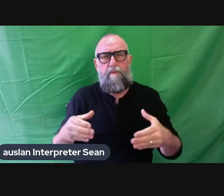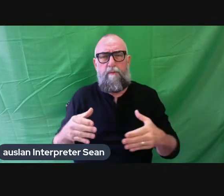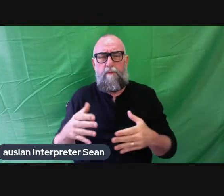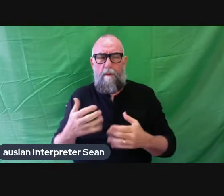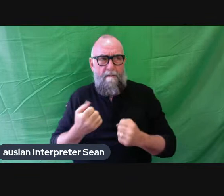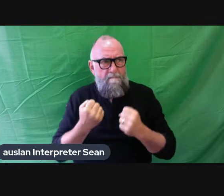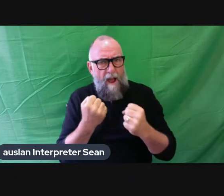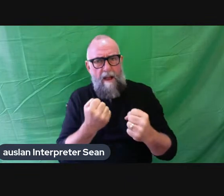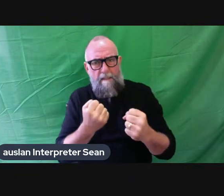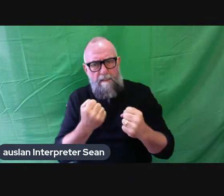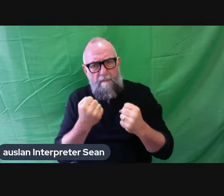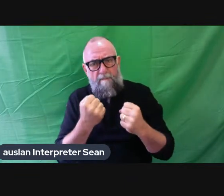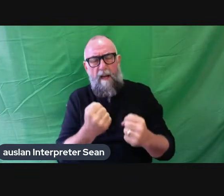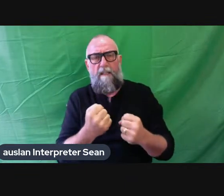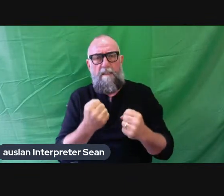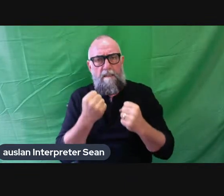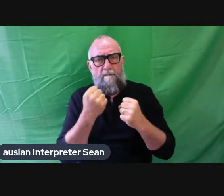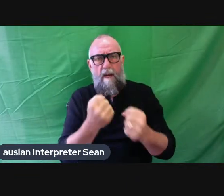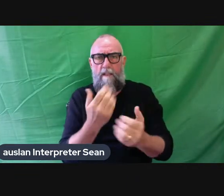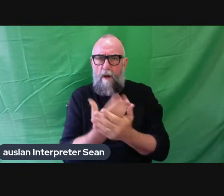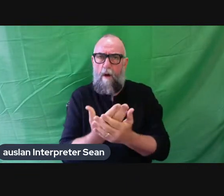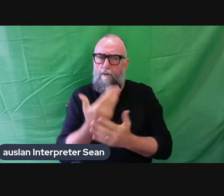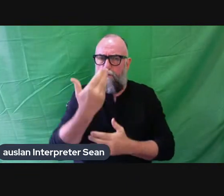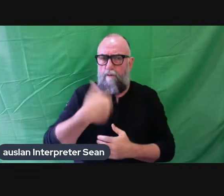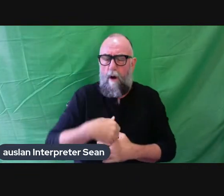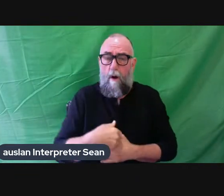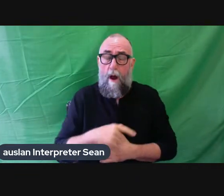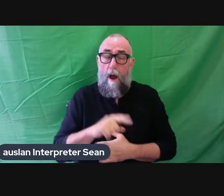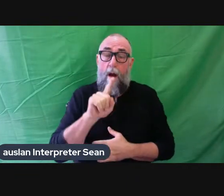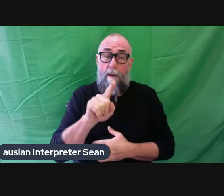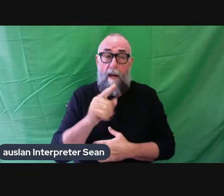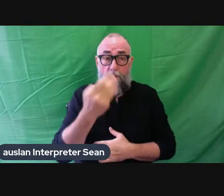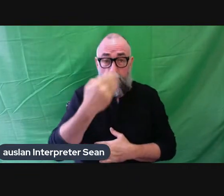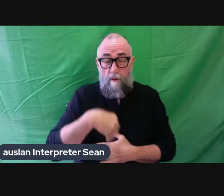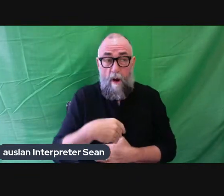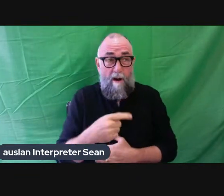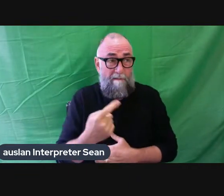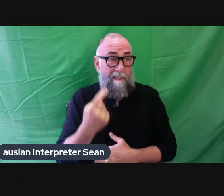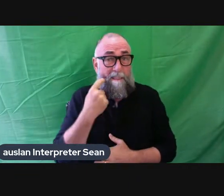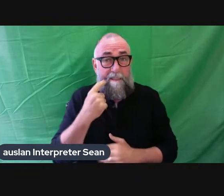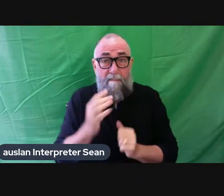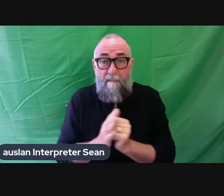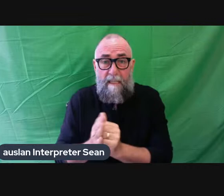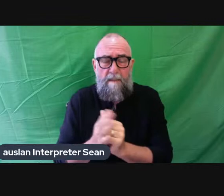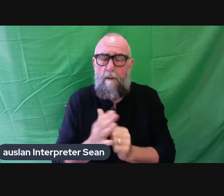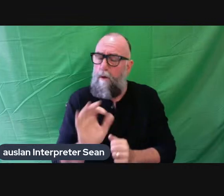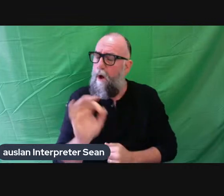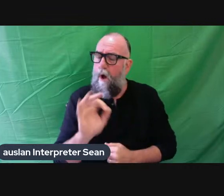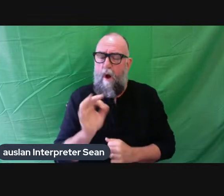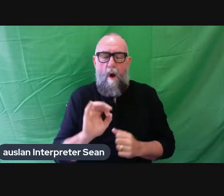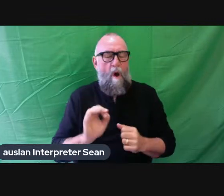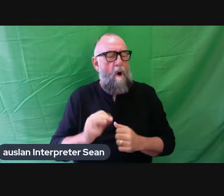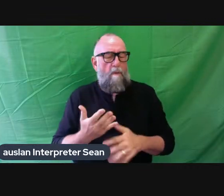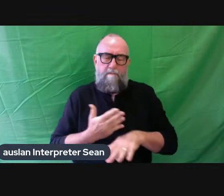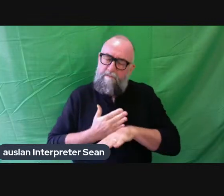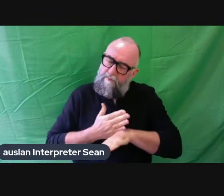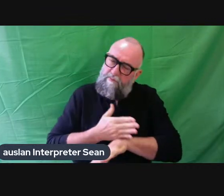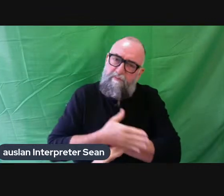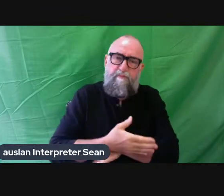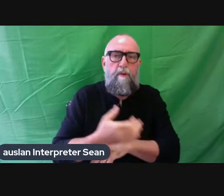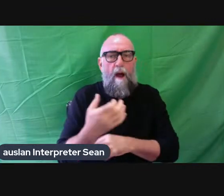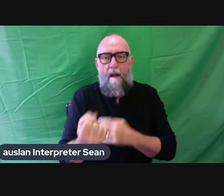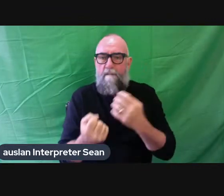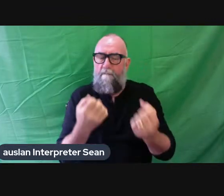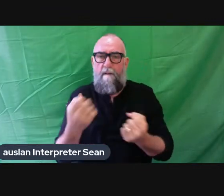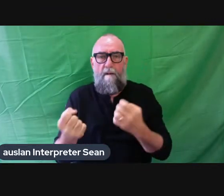acknowledge that there is still a lot of work to be done. But together we can build a community that not only supports those affected by